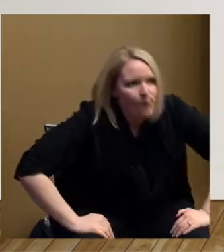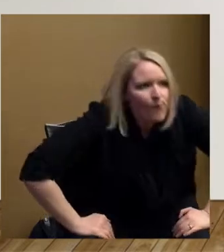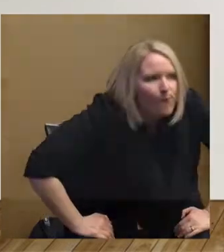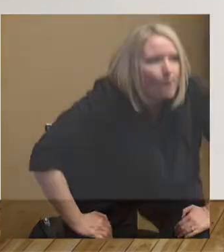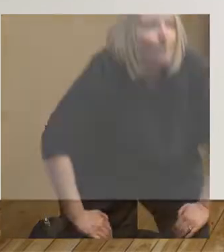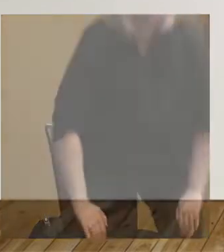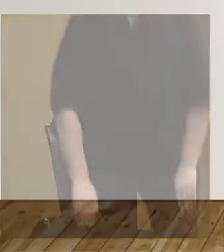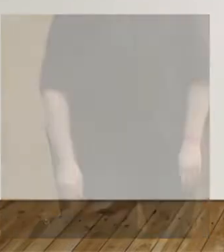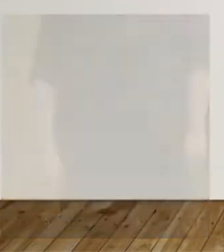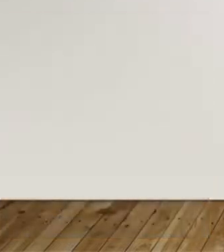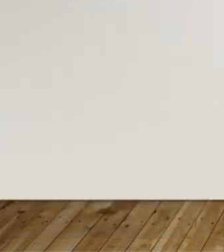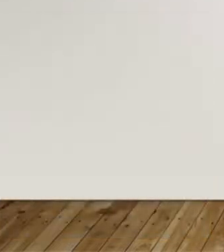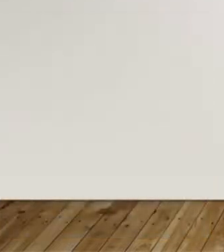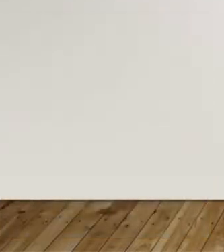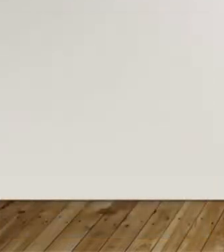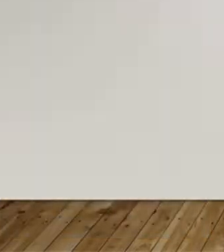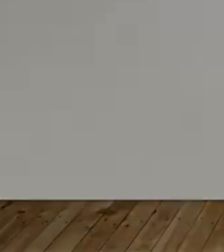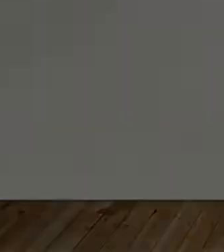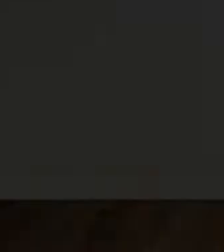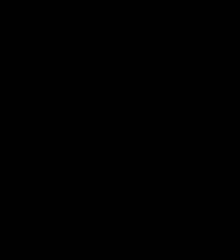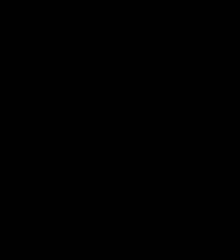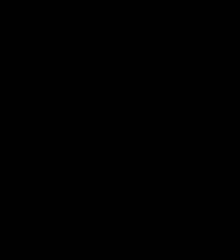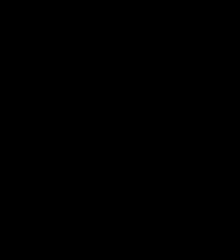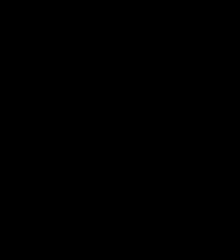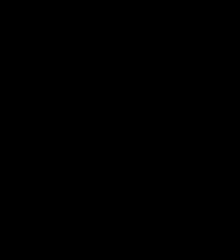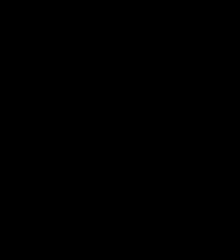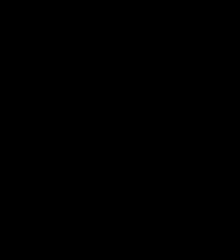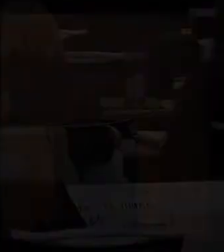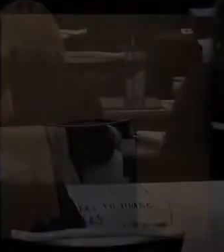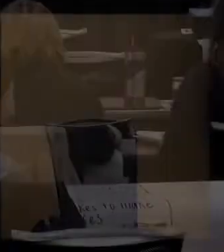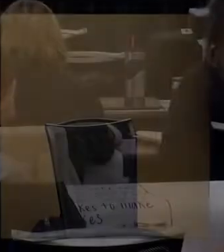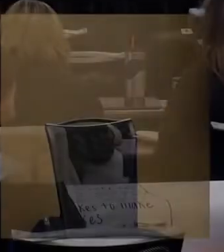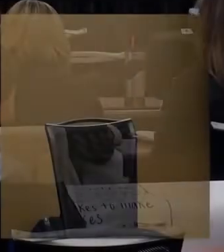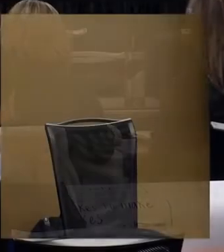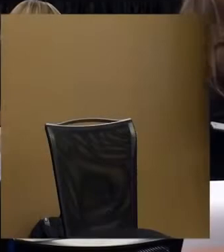guys hungry yet? Oh, yeah.